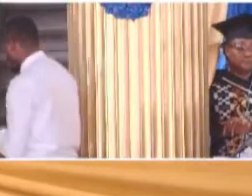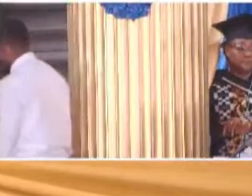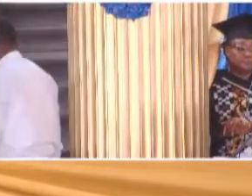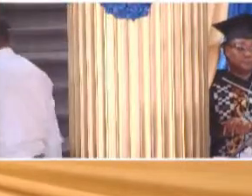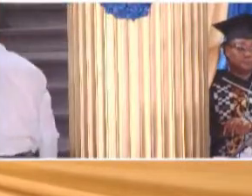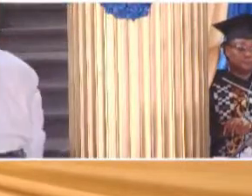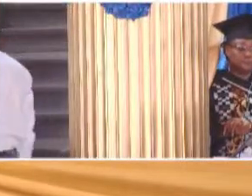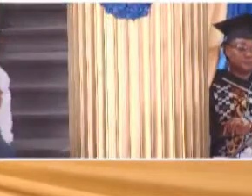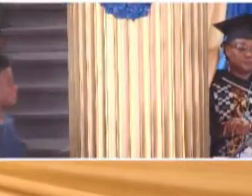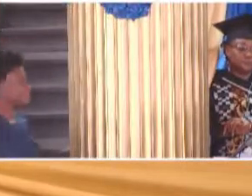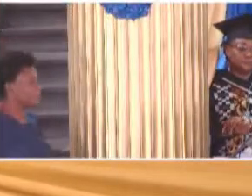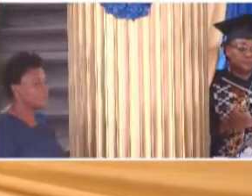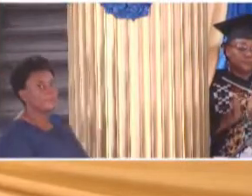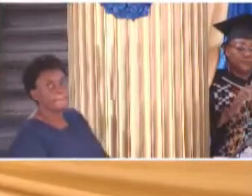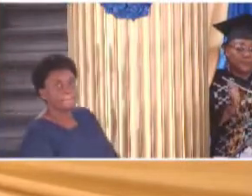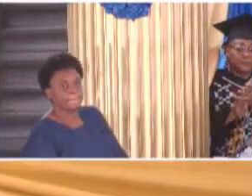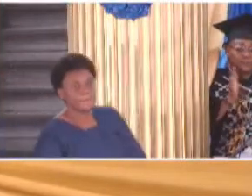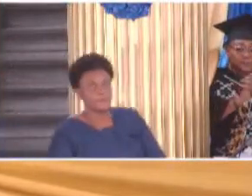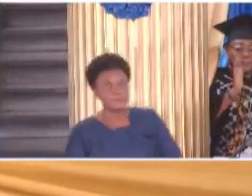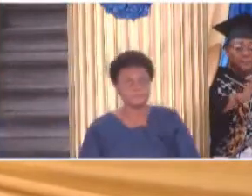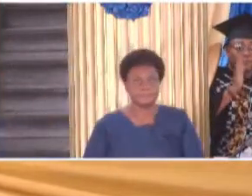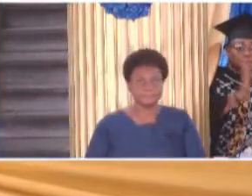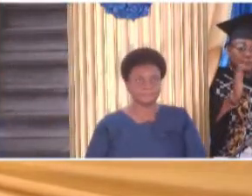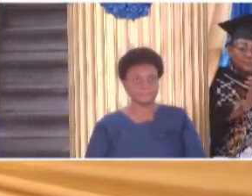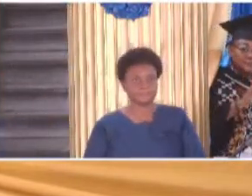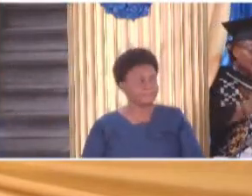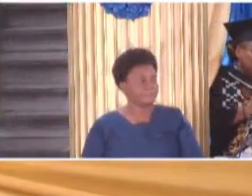Let's do it better for the Provisy.